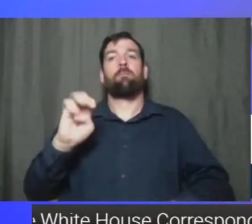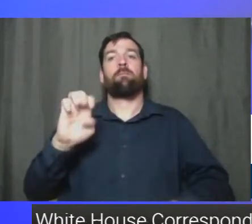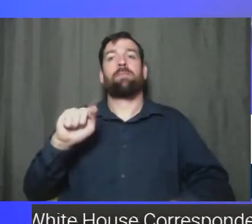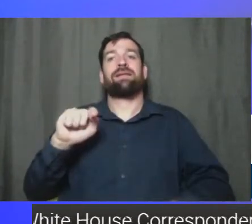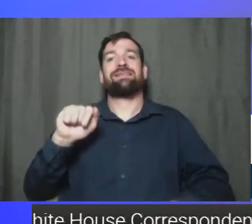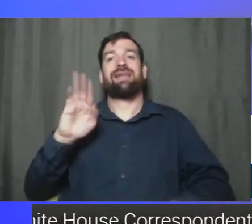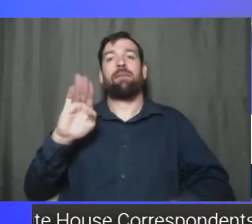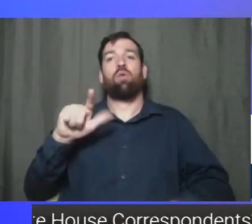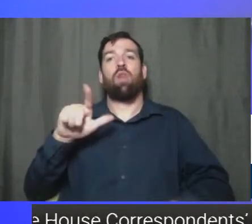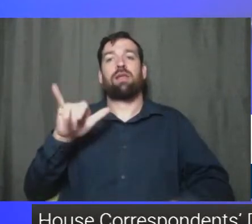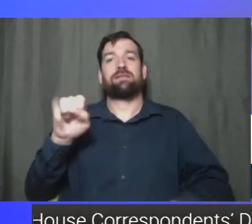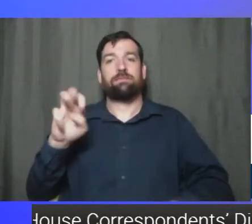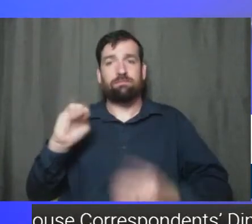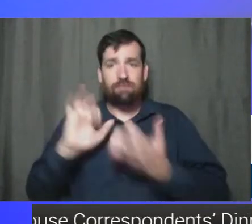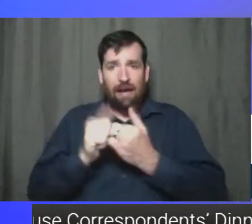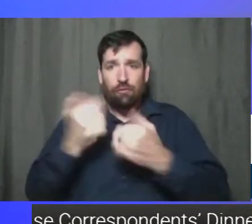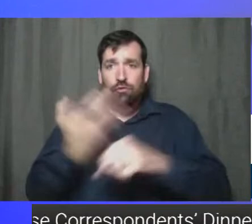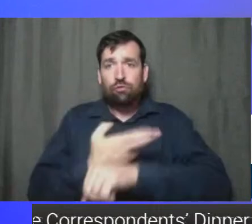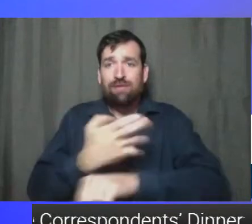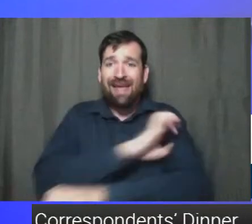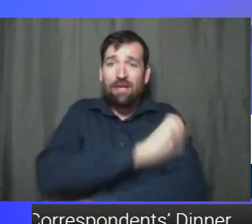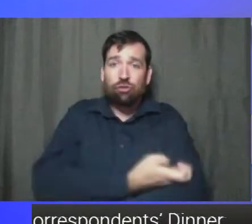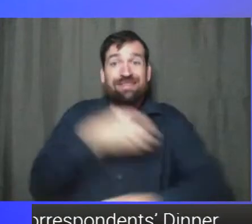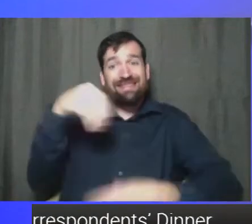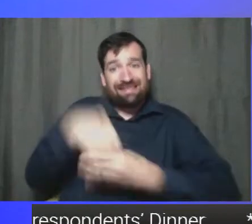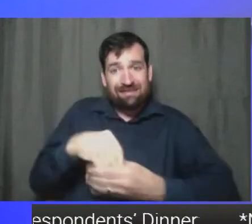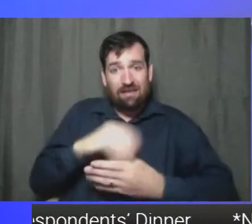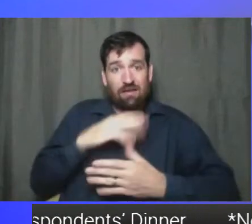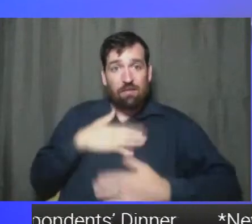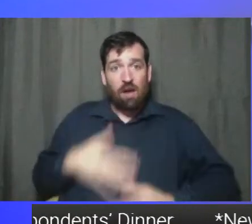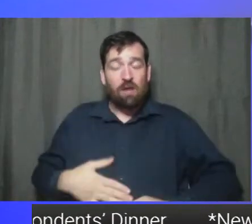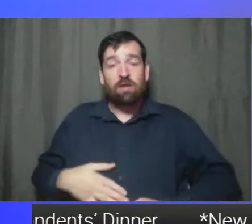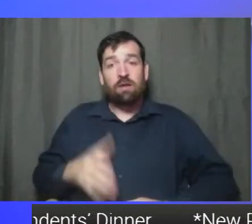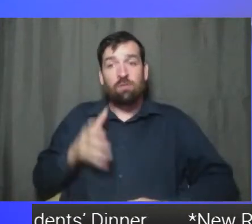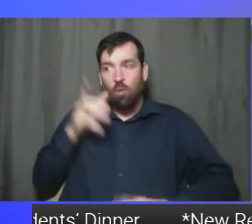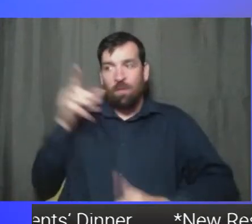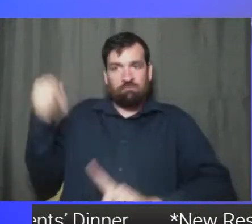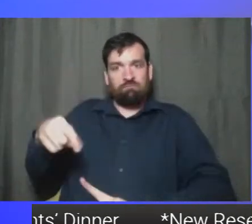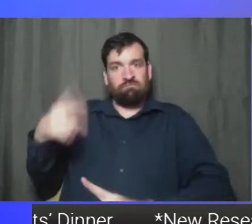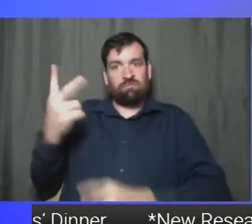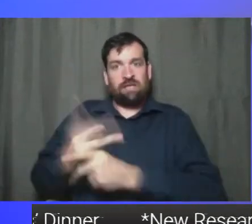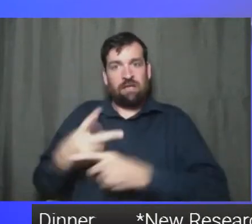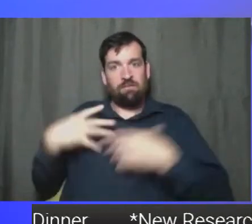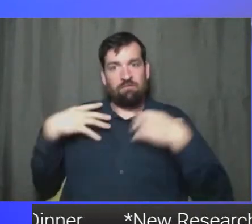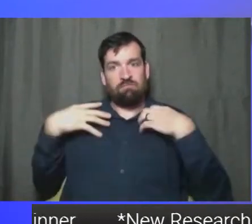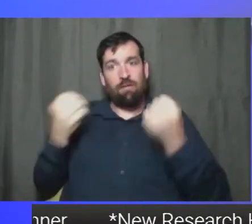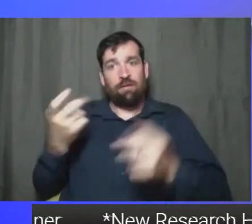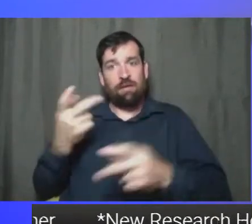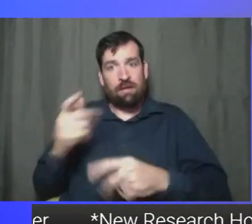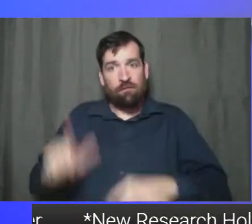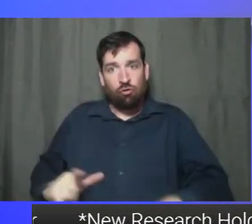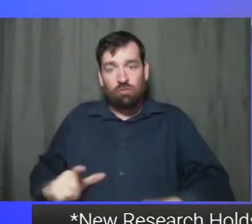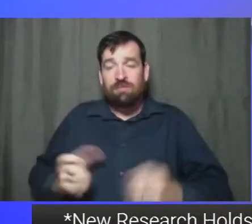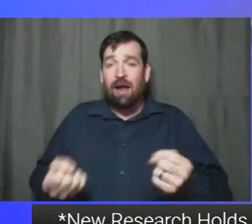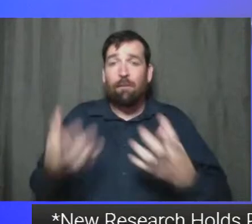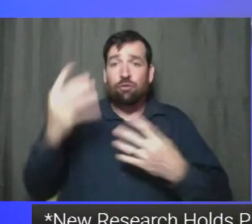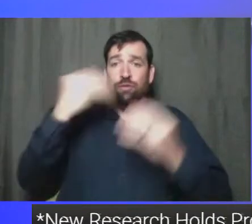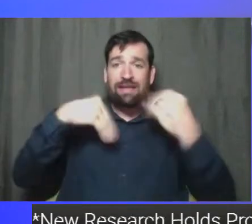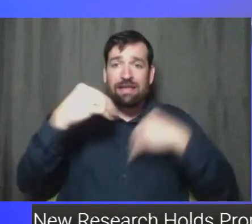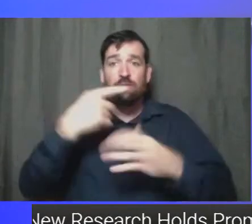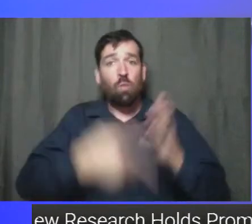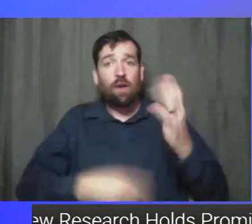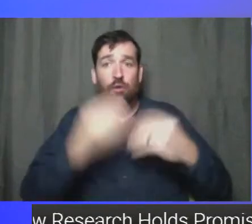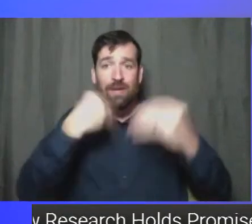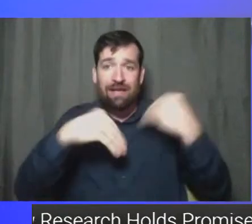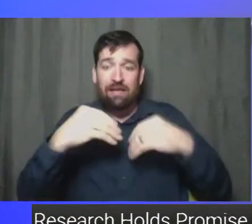use energy within the body is going to be a key way of keeping your liver healthy. So looking what you eat, how much you eat, and then coupling with some exercise is a good